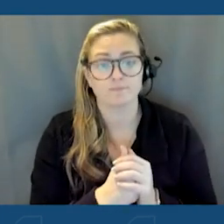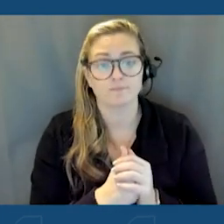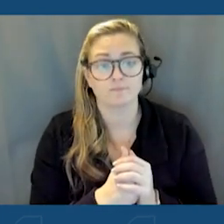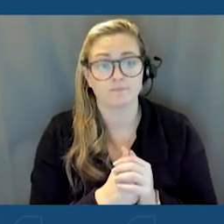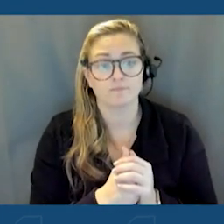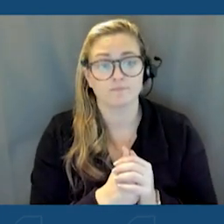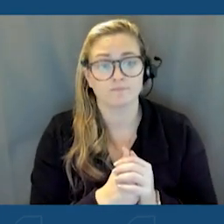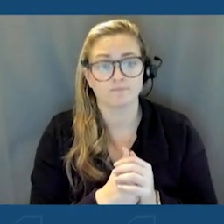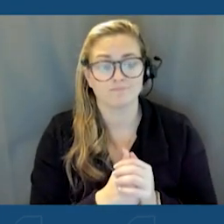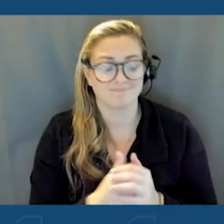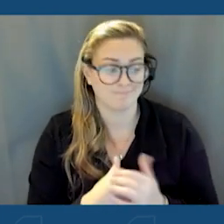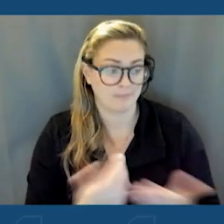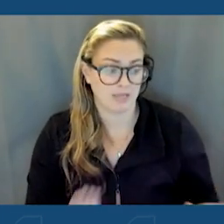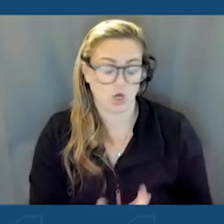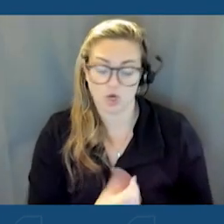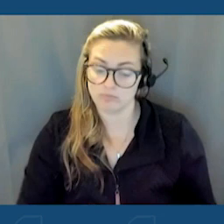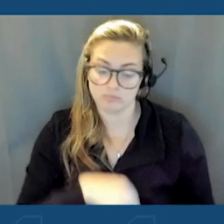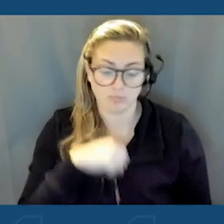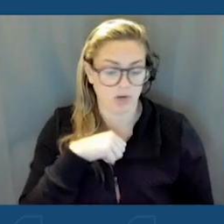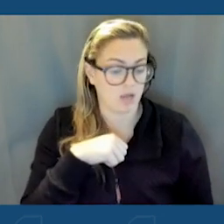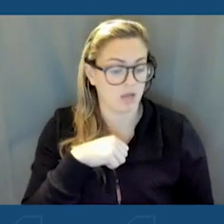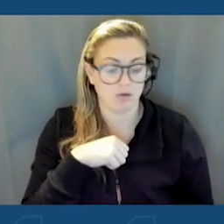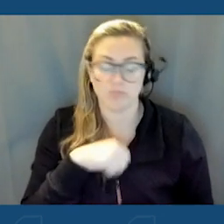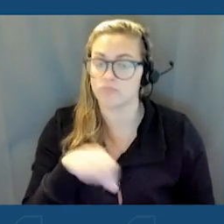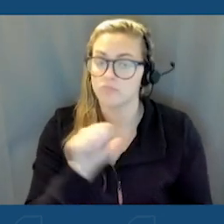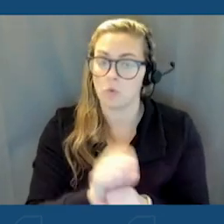Standing here, I'm extremely proud of the work the guys do.